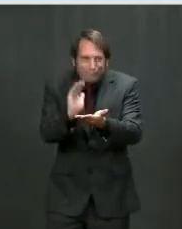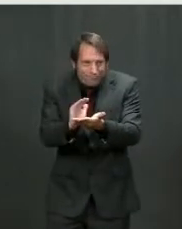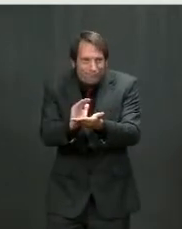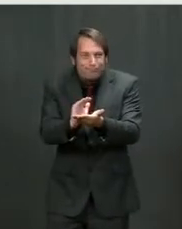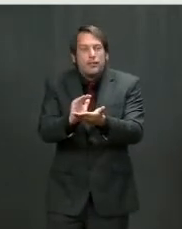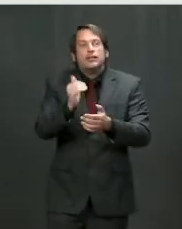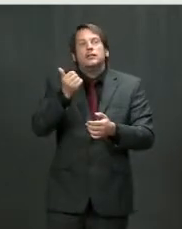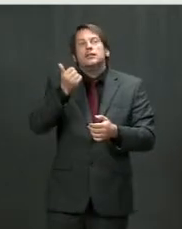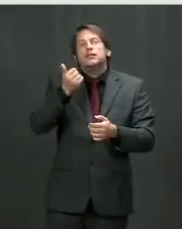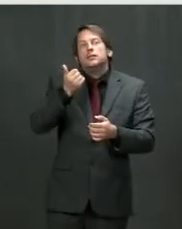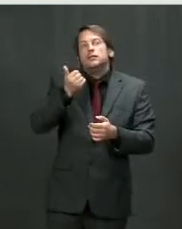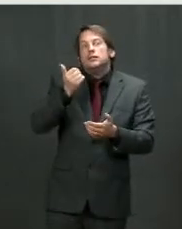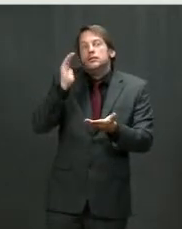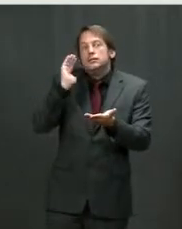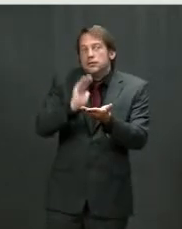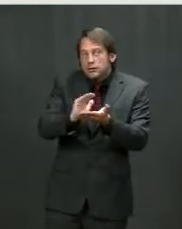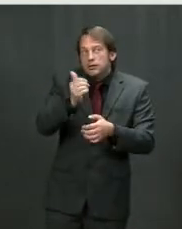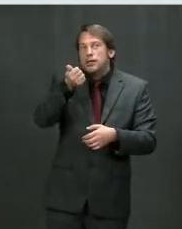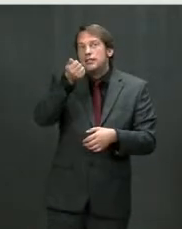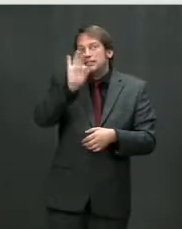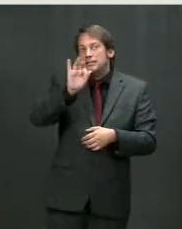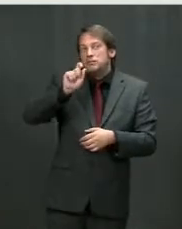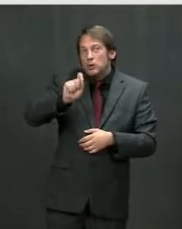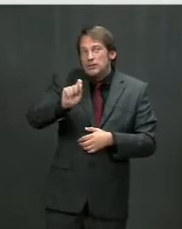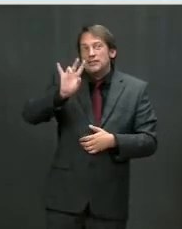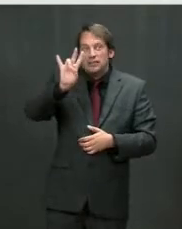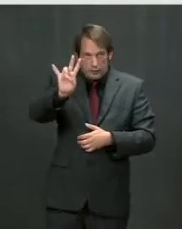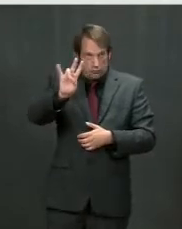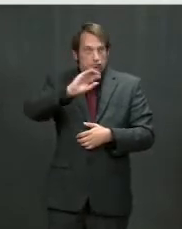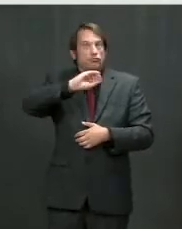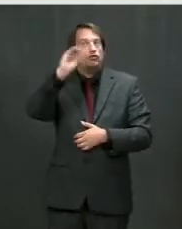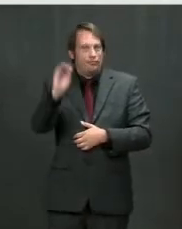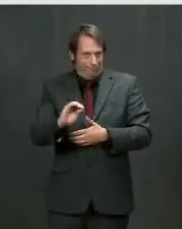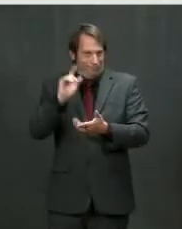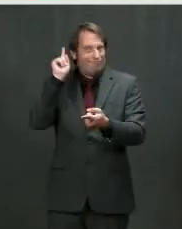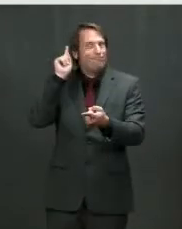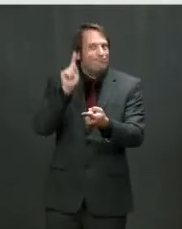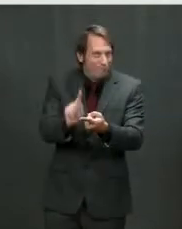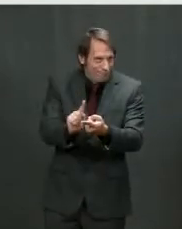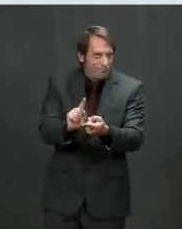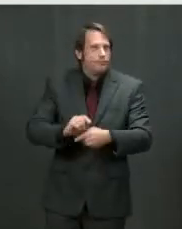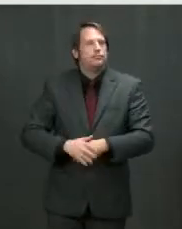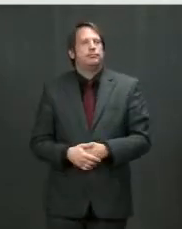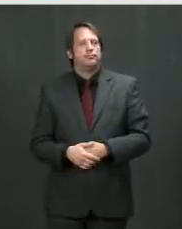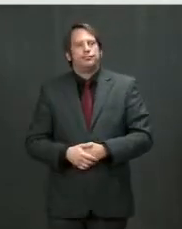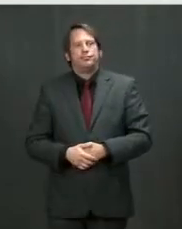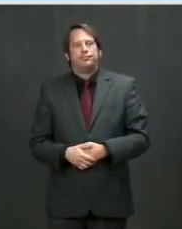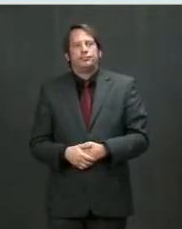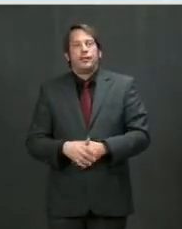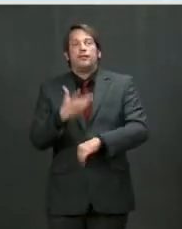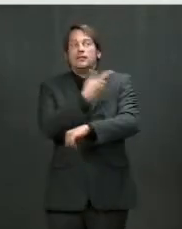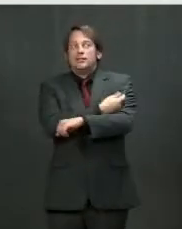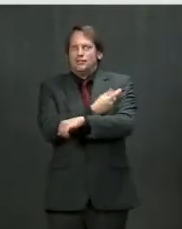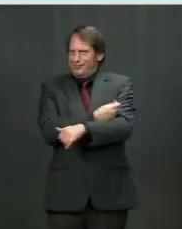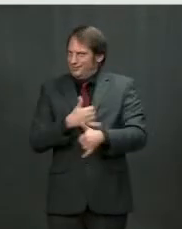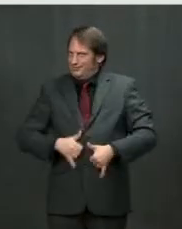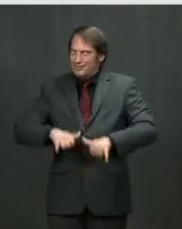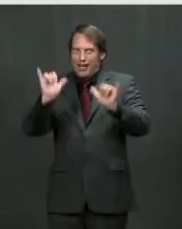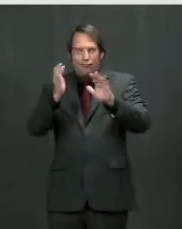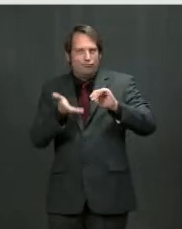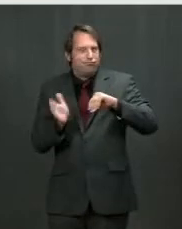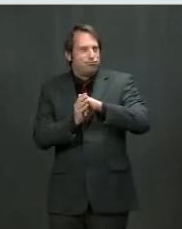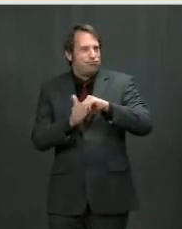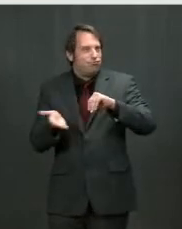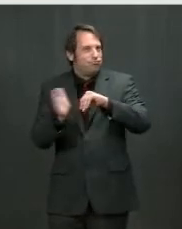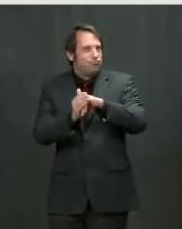19.7% to a 7-day average of 745 per day. Vaccinations continued to increase with the most recent 7-day average